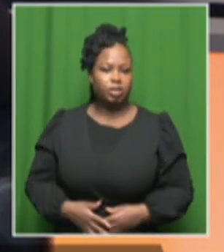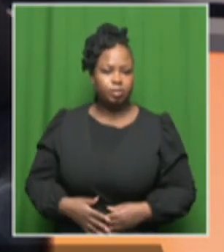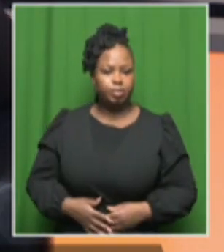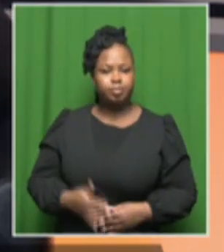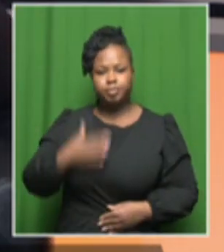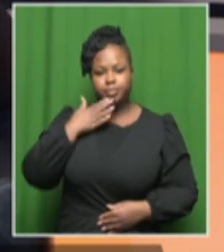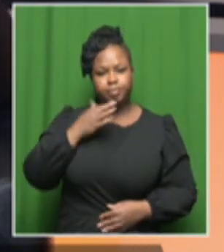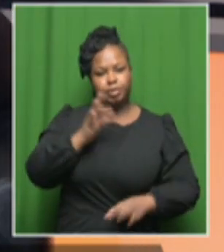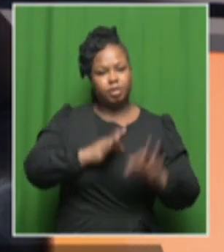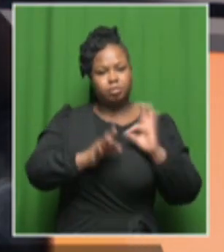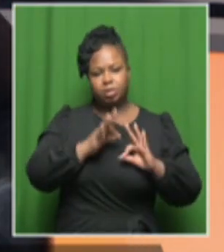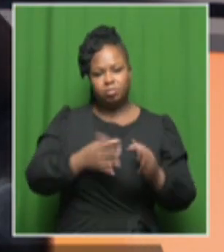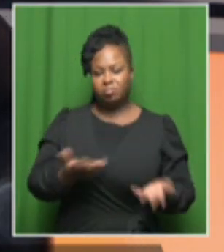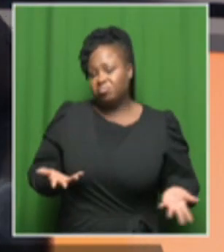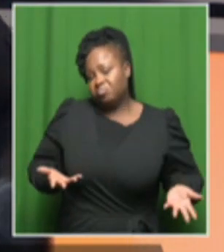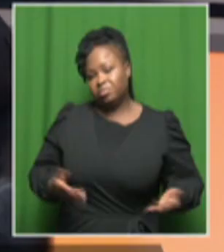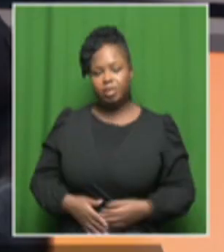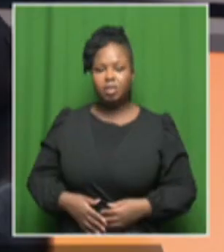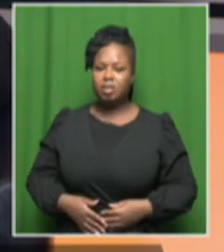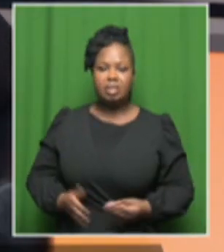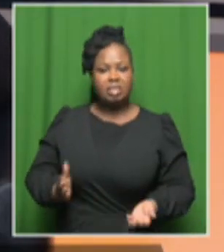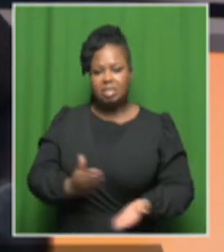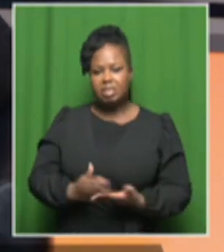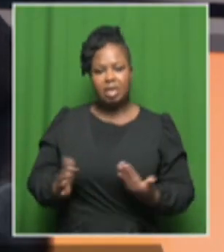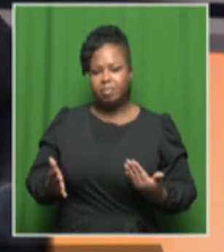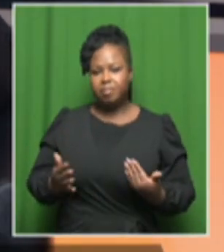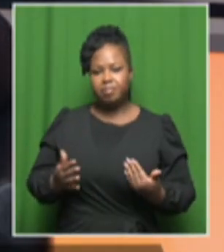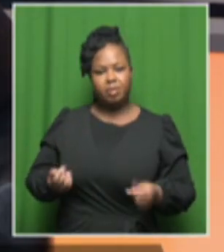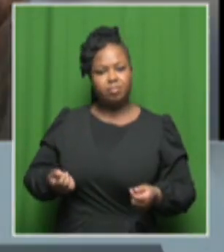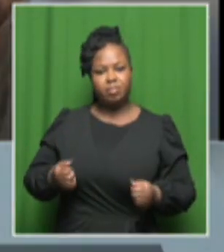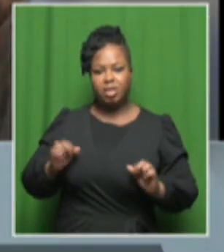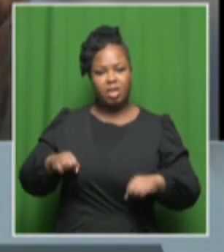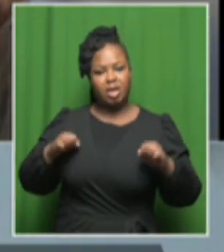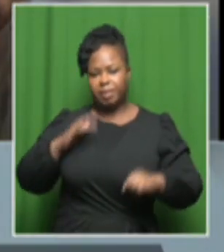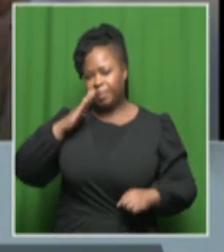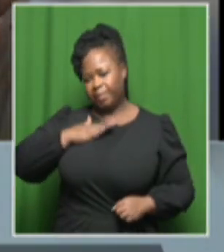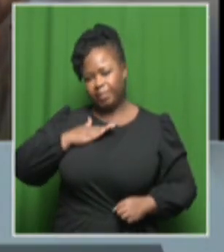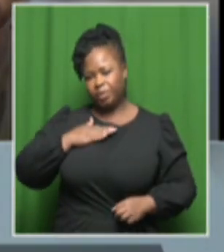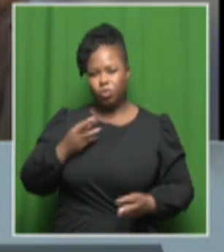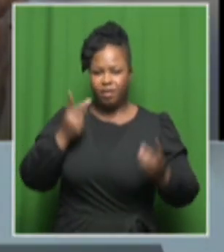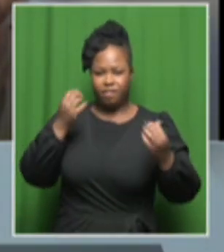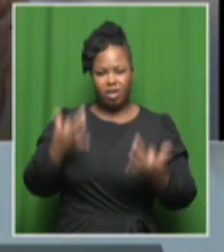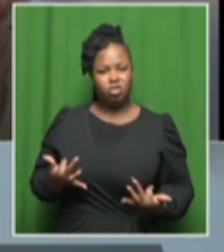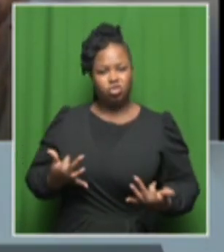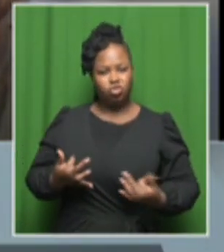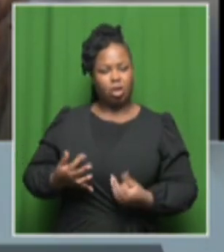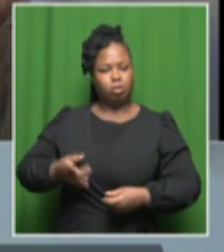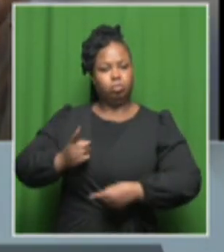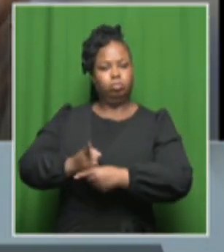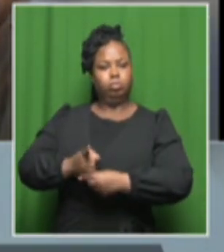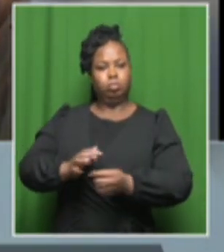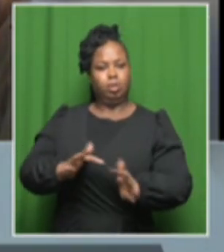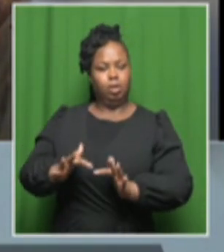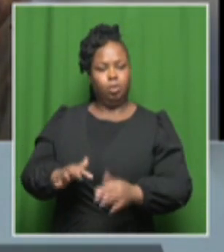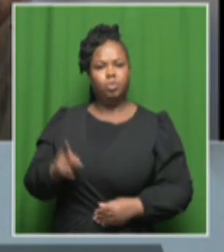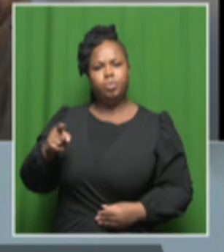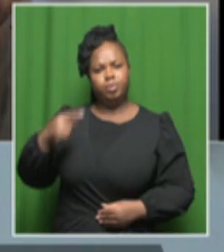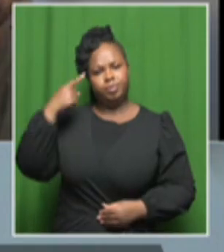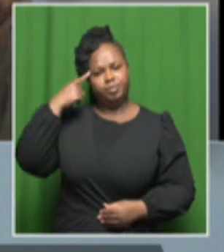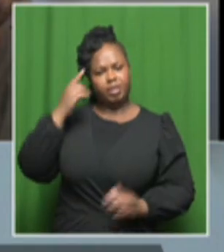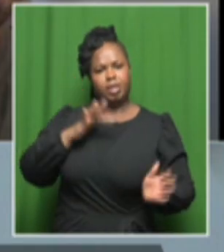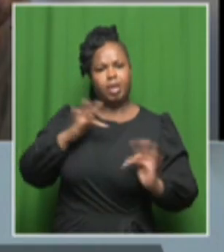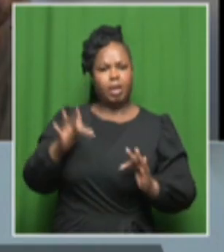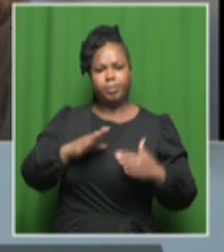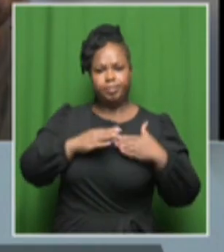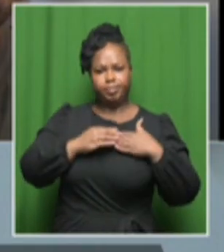to us about, not everybody, of course, agreed with his policy stance, fiscal discipline, etc. How do you think he navigated